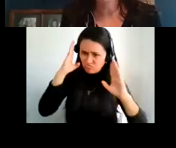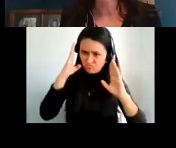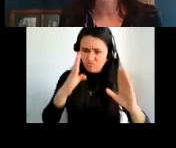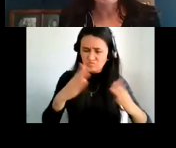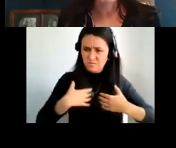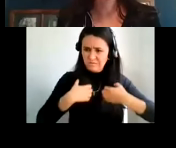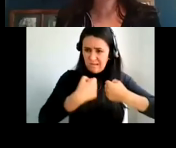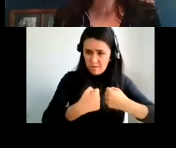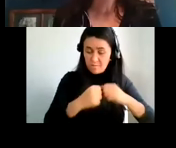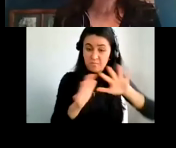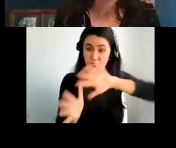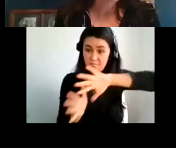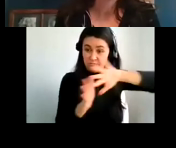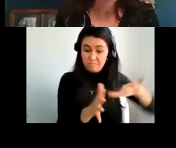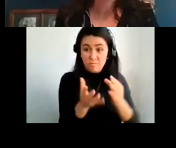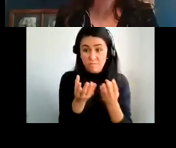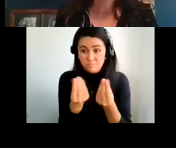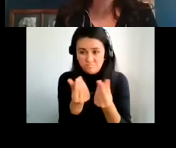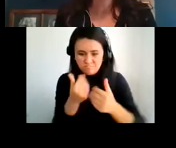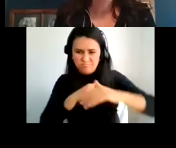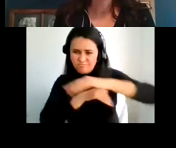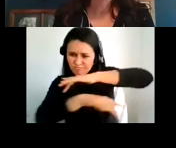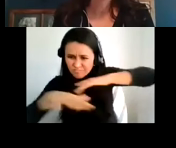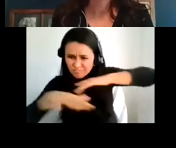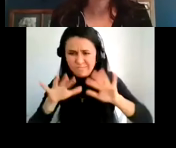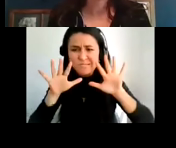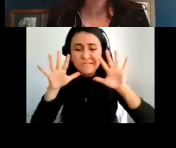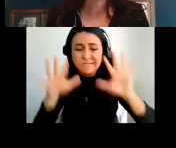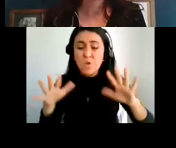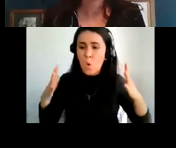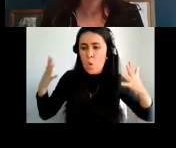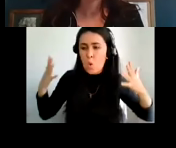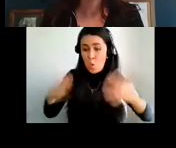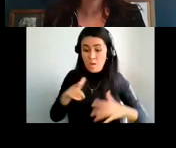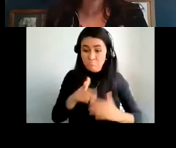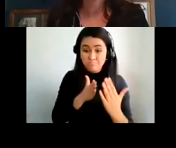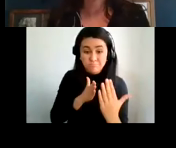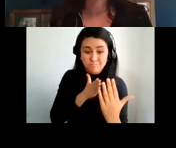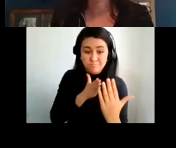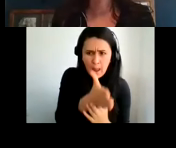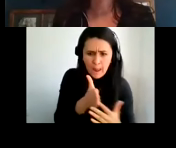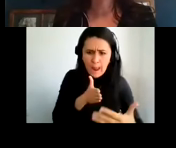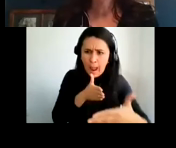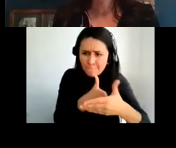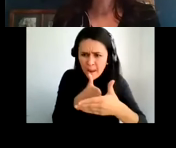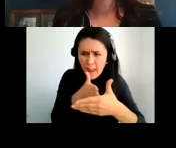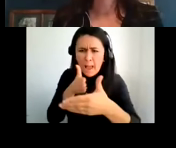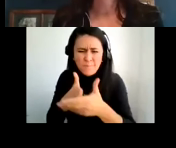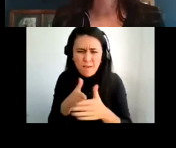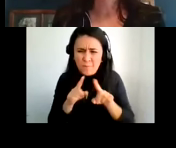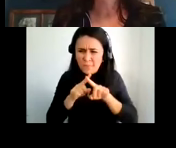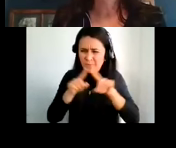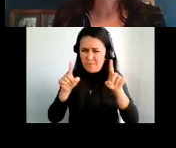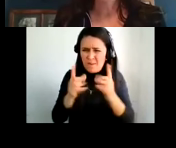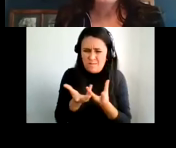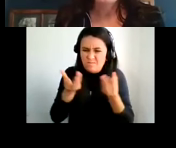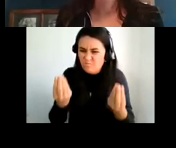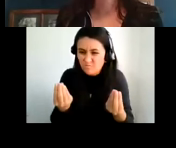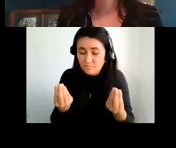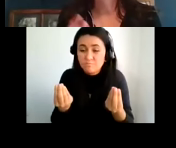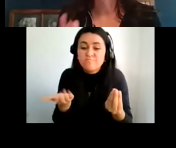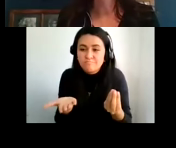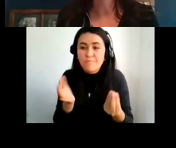to add other factors, including socioeconomic factors, into this grouping of issues, then we